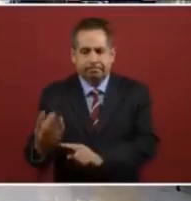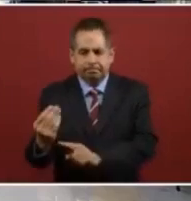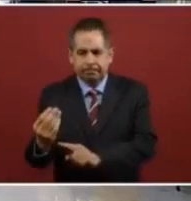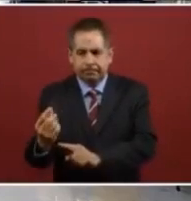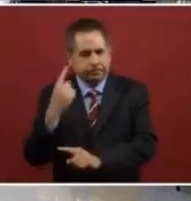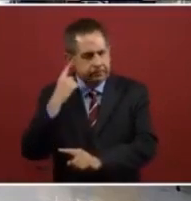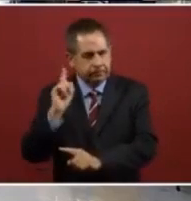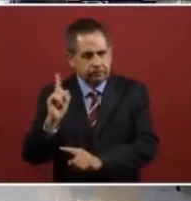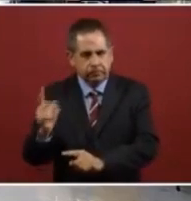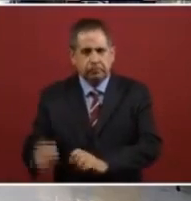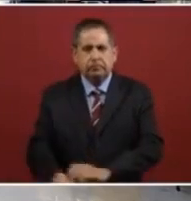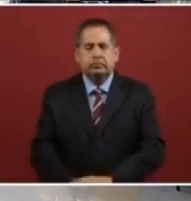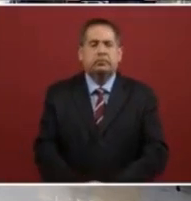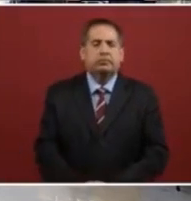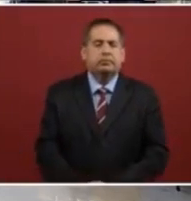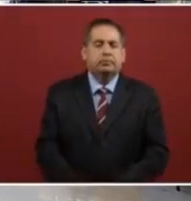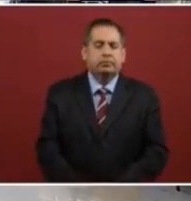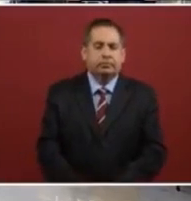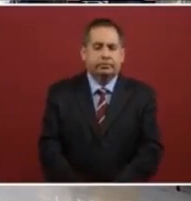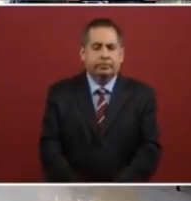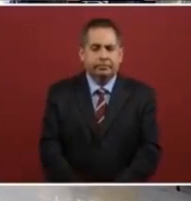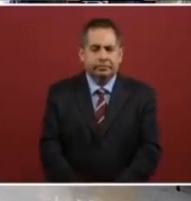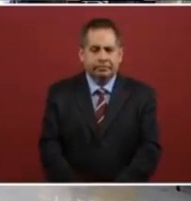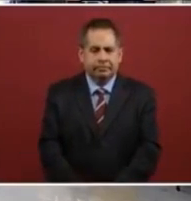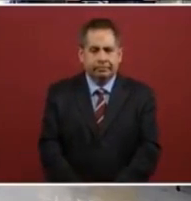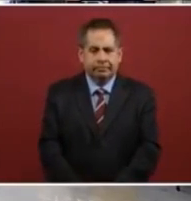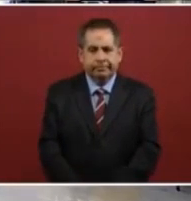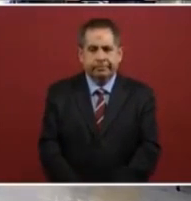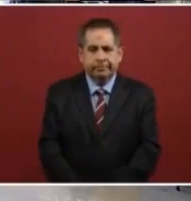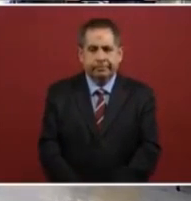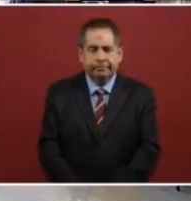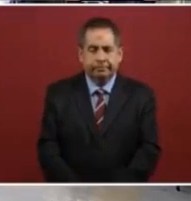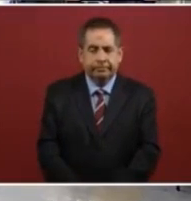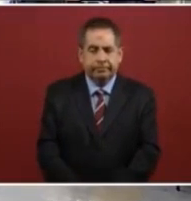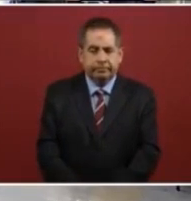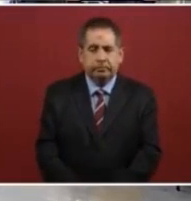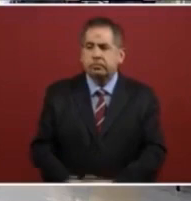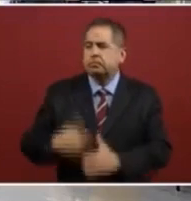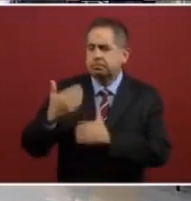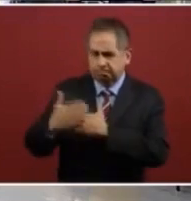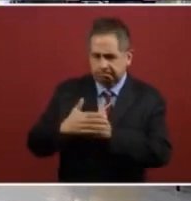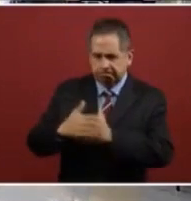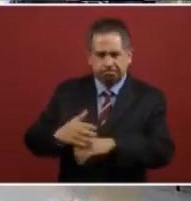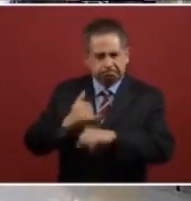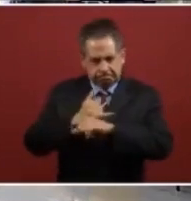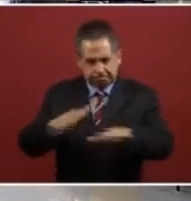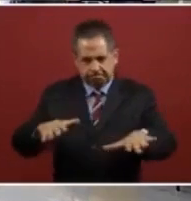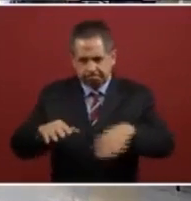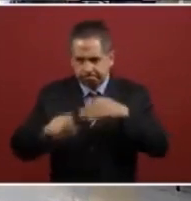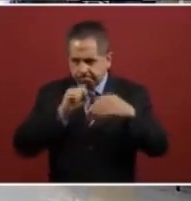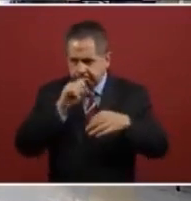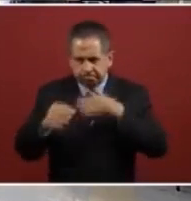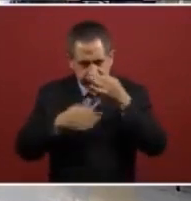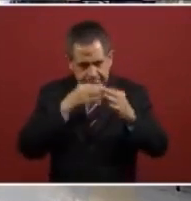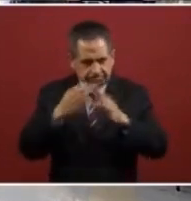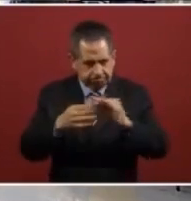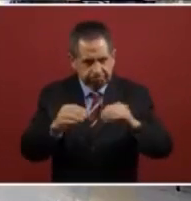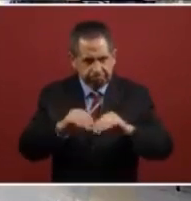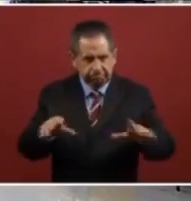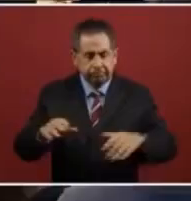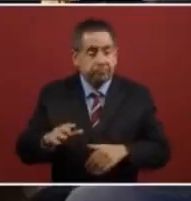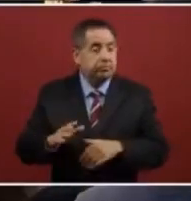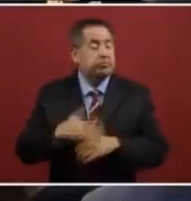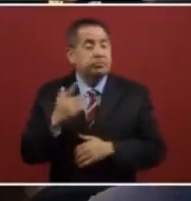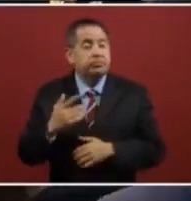Ahorita que se habla de valores, principios, cómo está construida. Vamos a informar también porque se